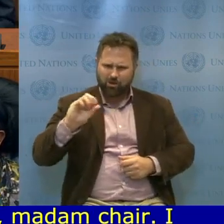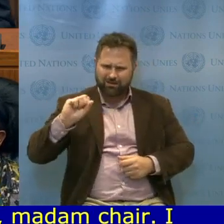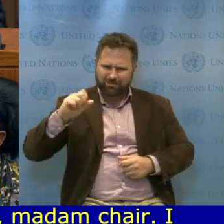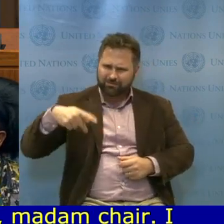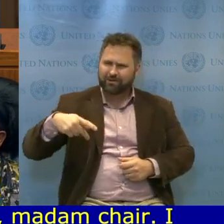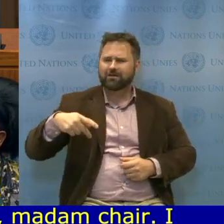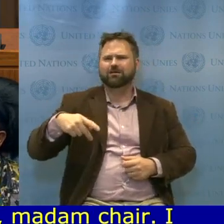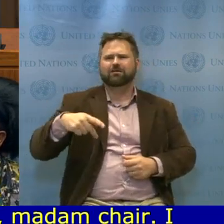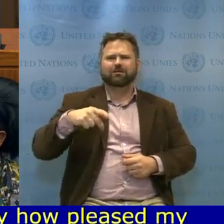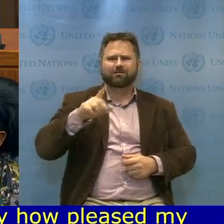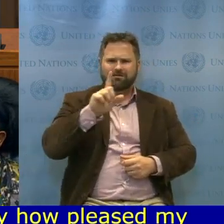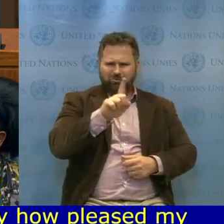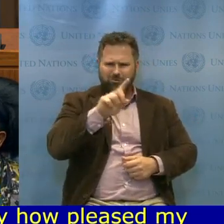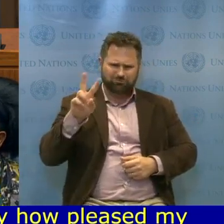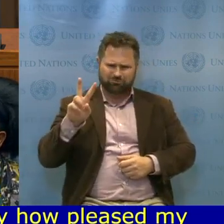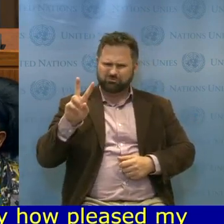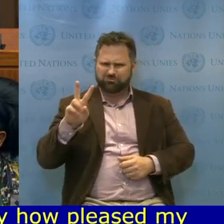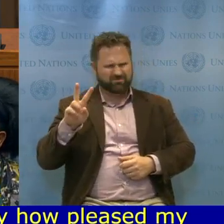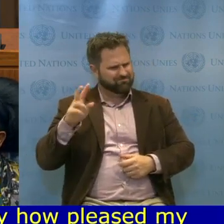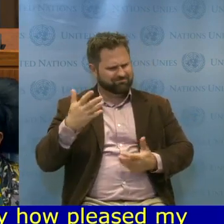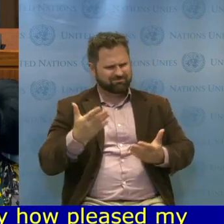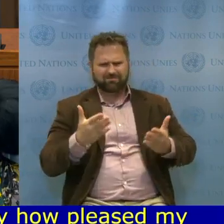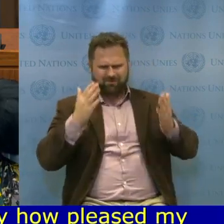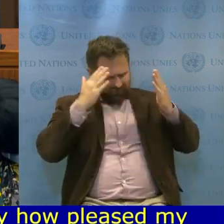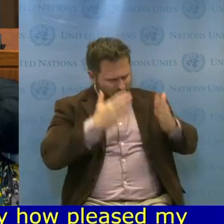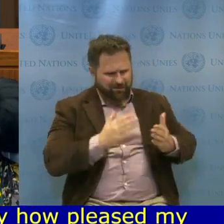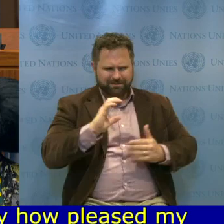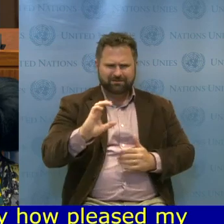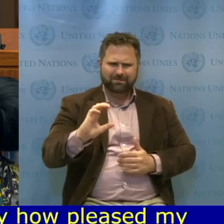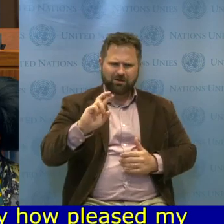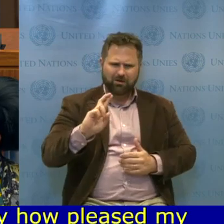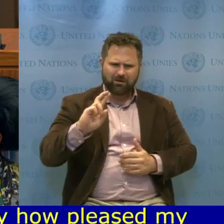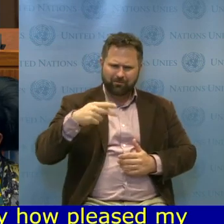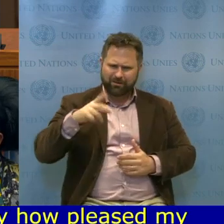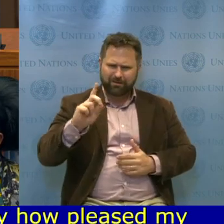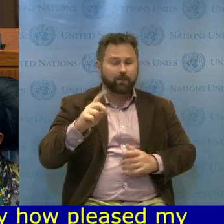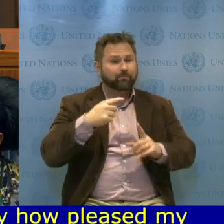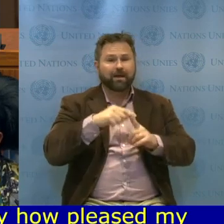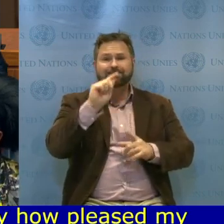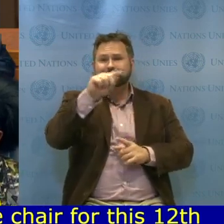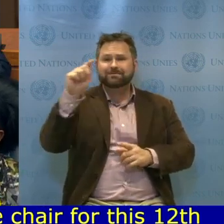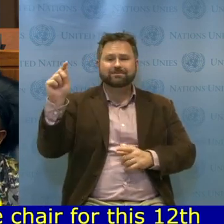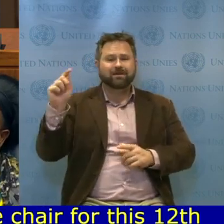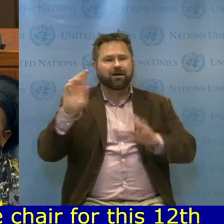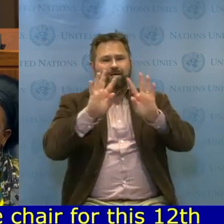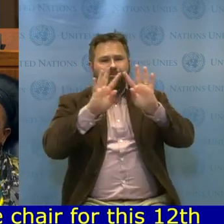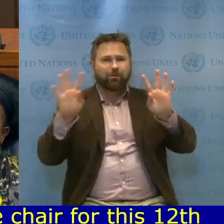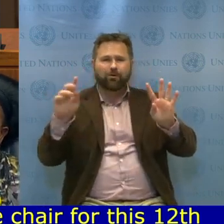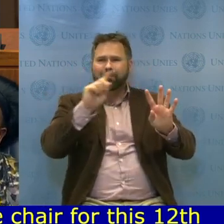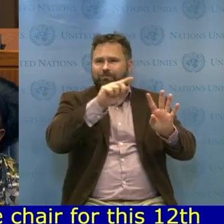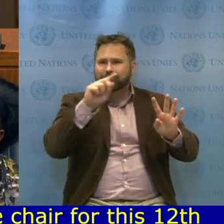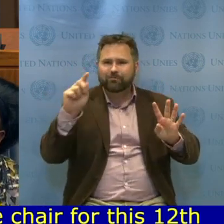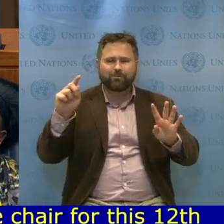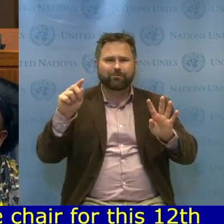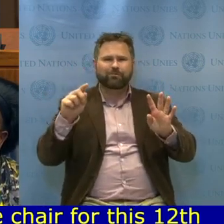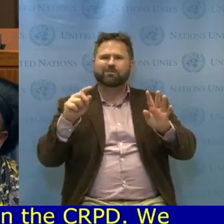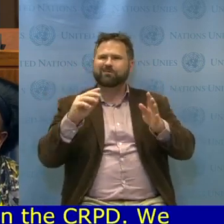CRPD. And we wish to extend our congratulations to the other members of the Bureau and the Secretariat.